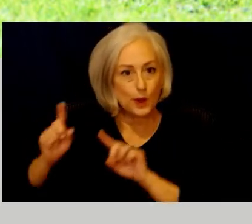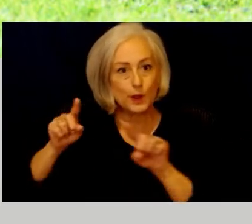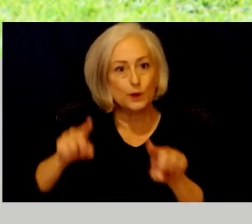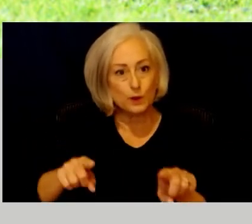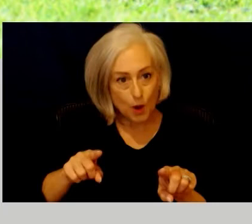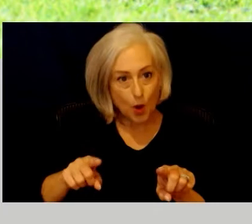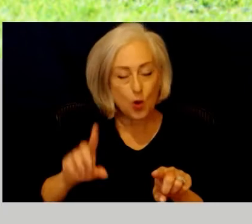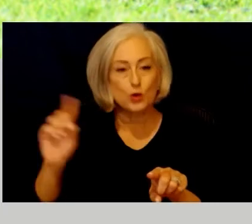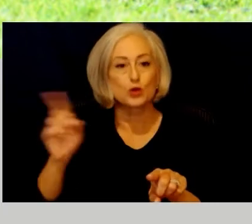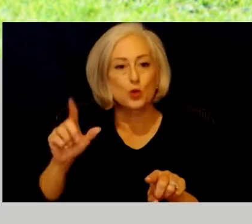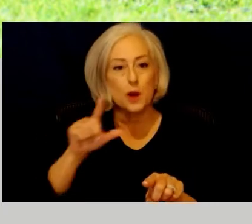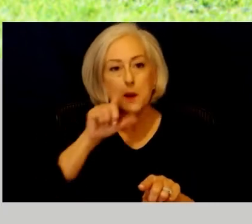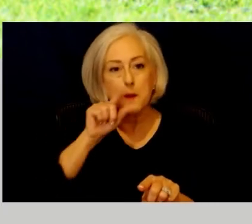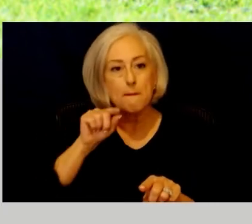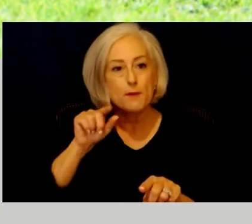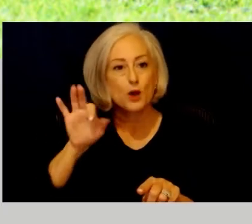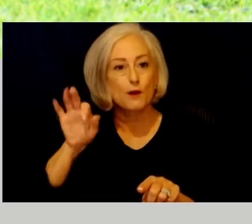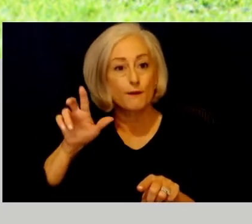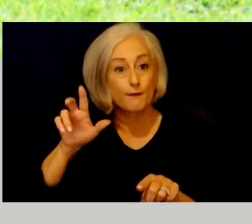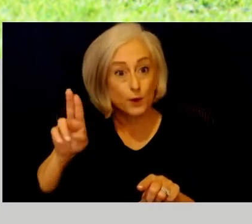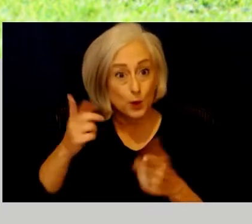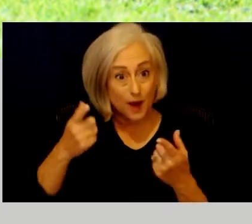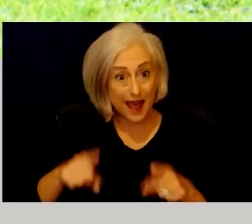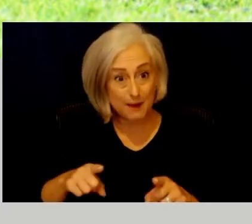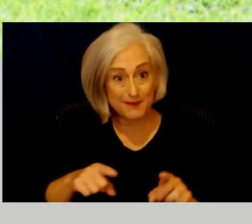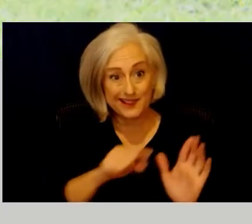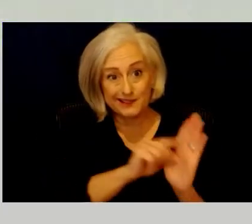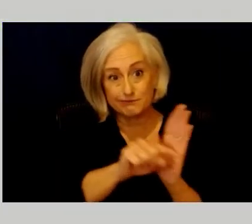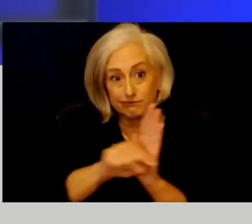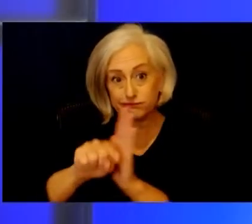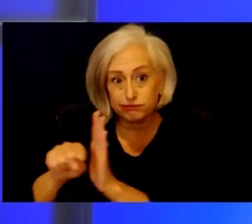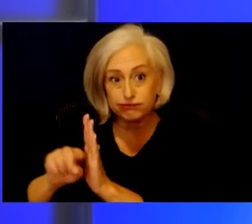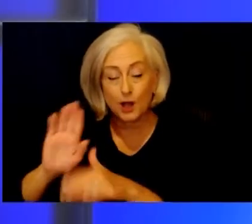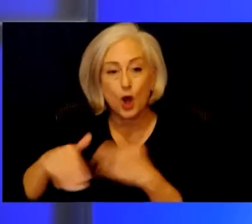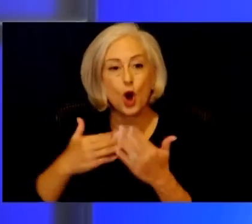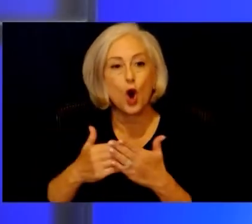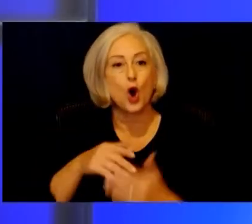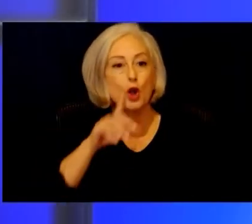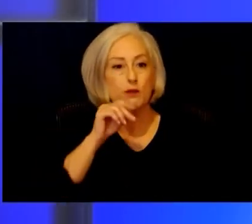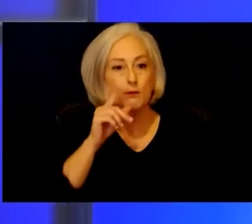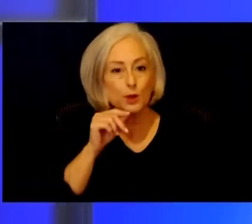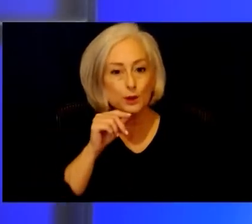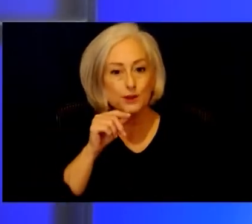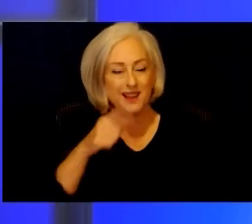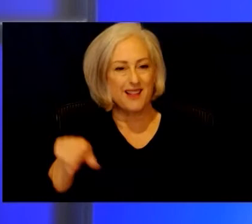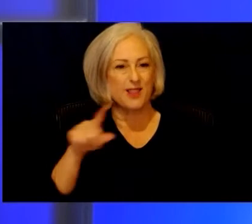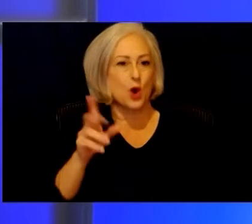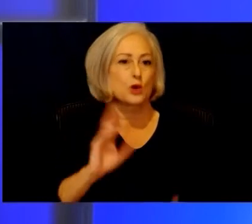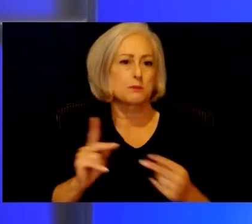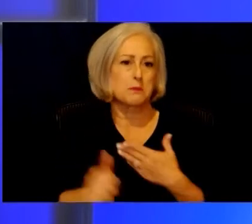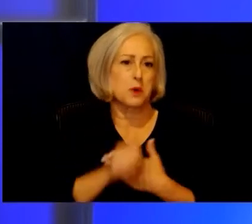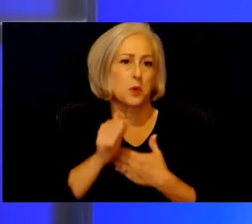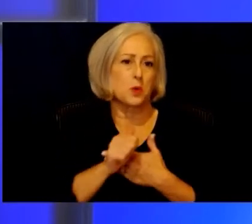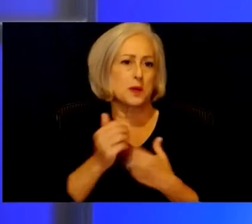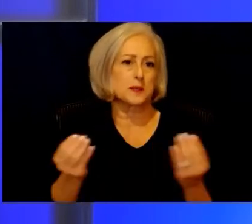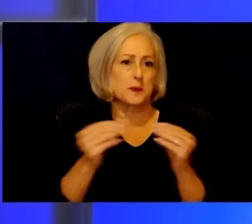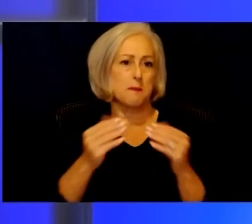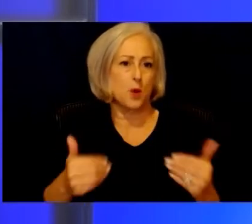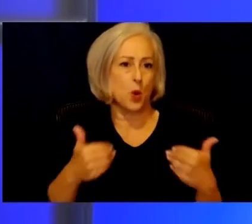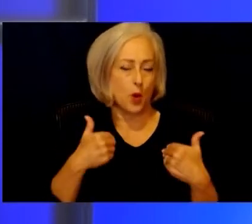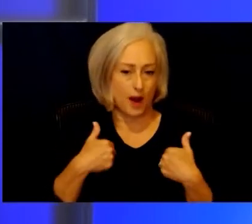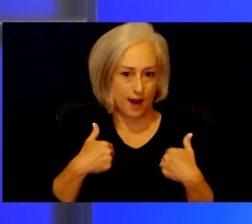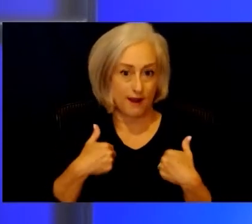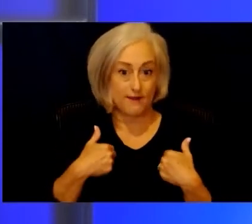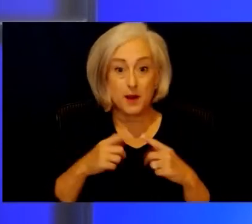so those are going to be the people that are at greatest risk. But certainly, if you are around birds, if you have there's many people that have backyard